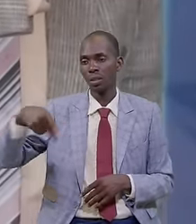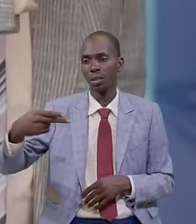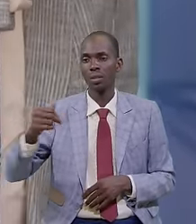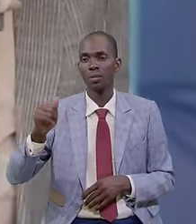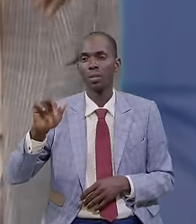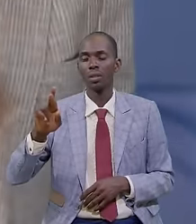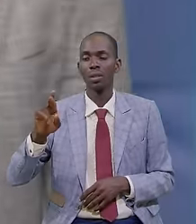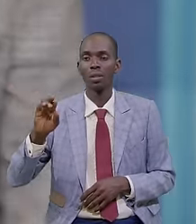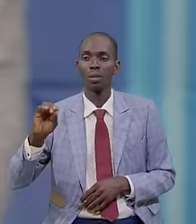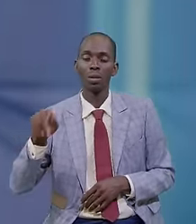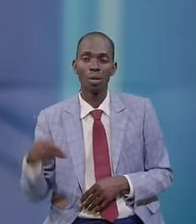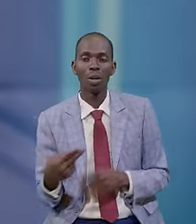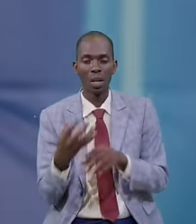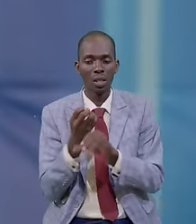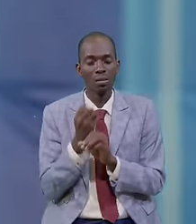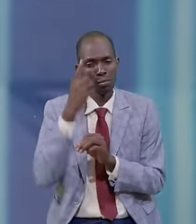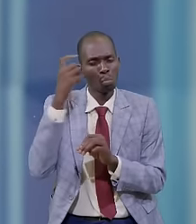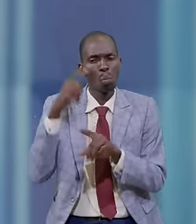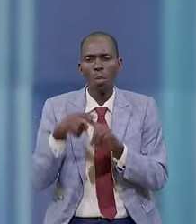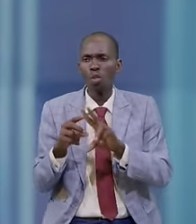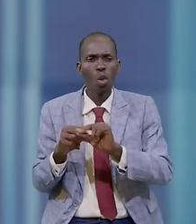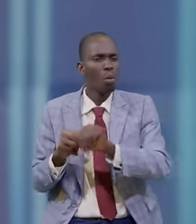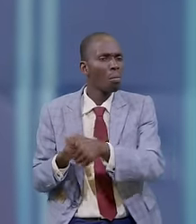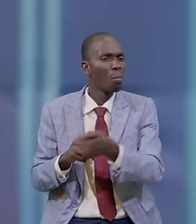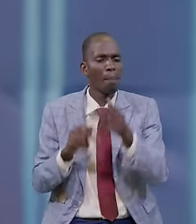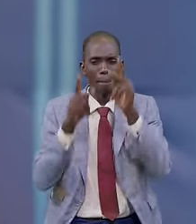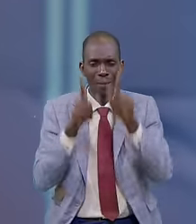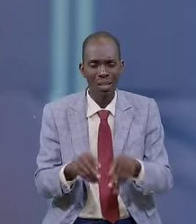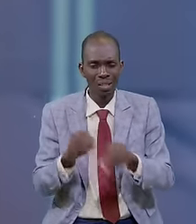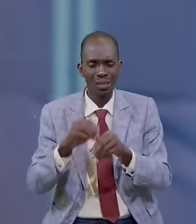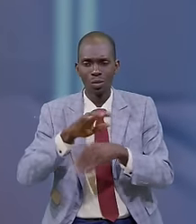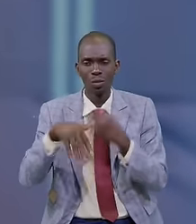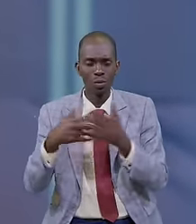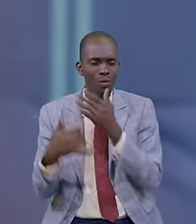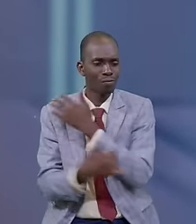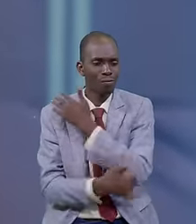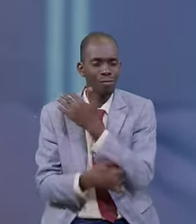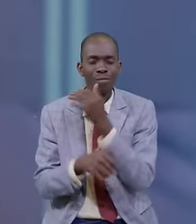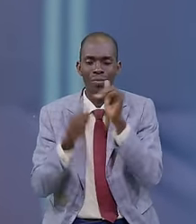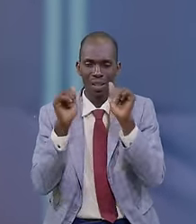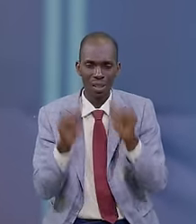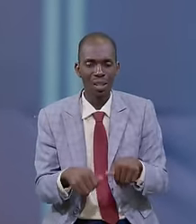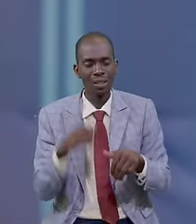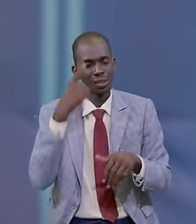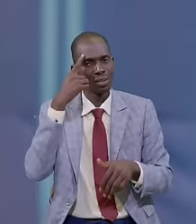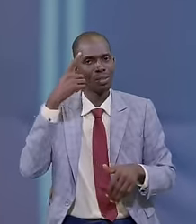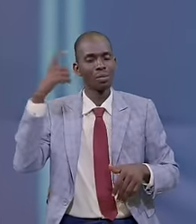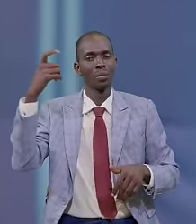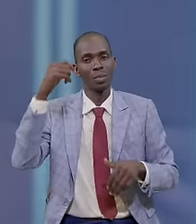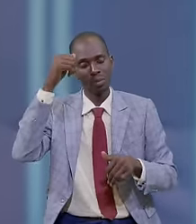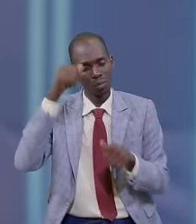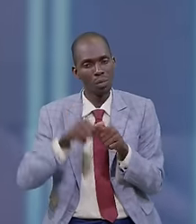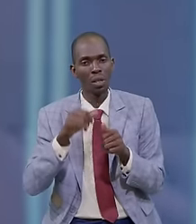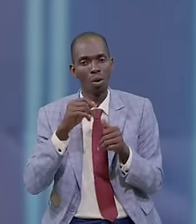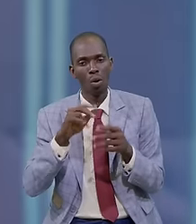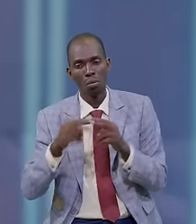out, that's standing straight, that's standing firm, that's standing fast,